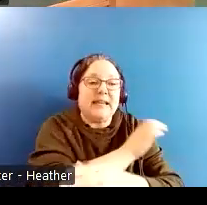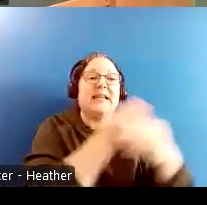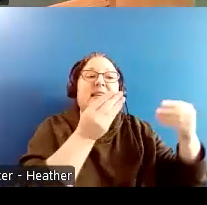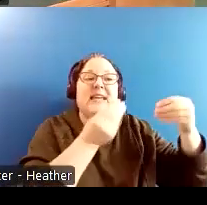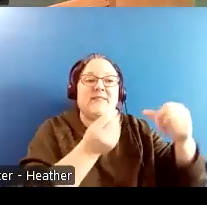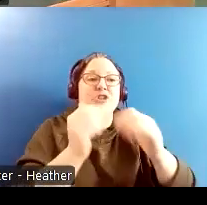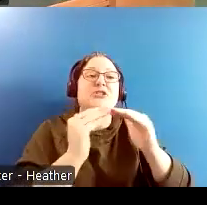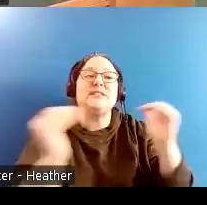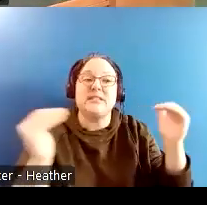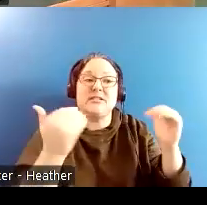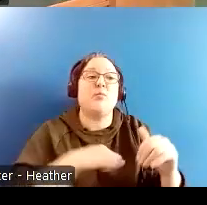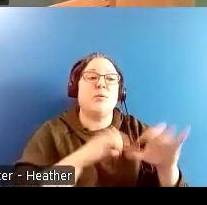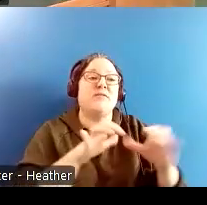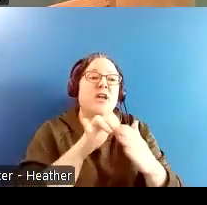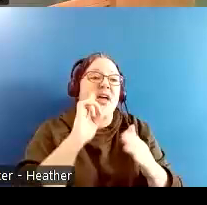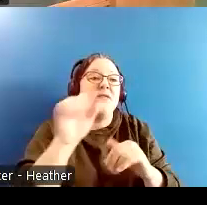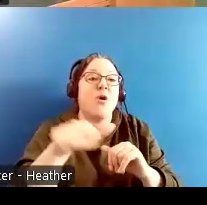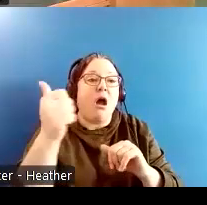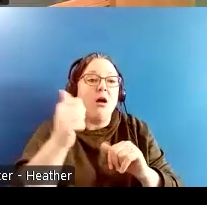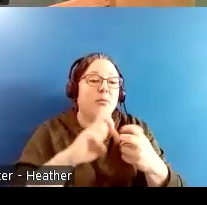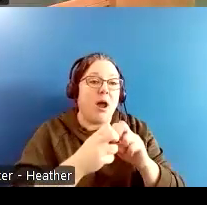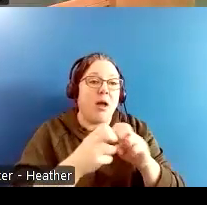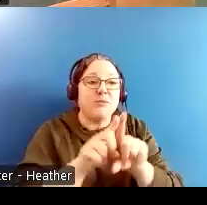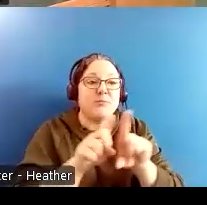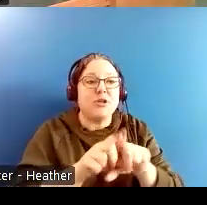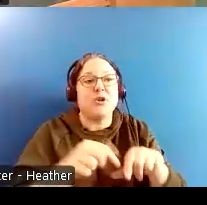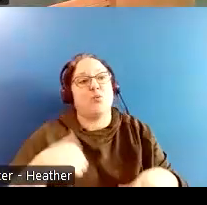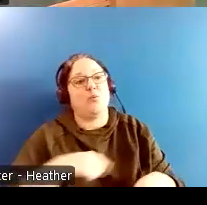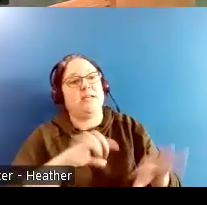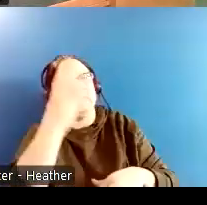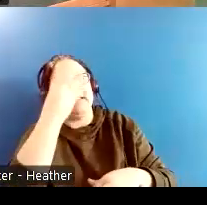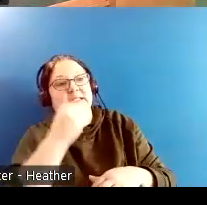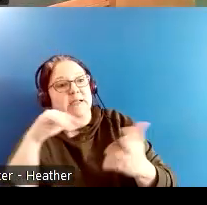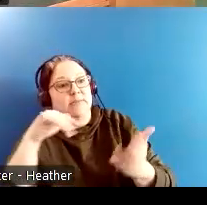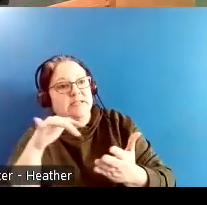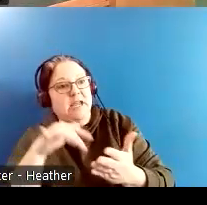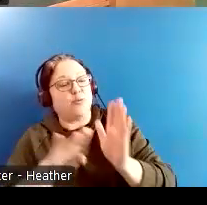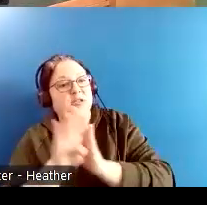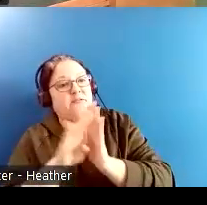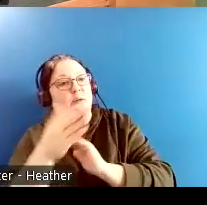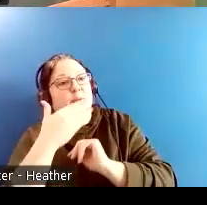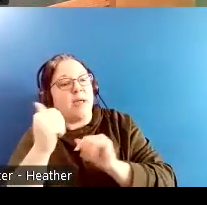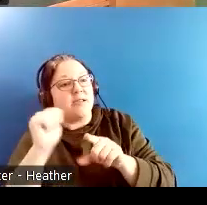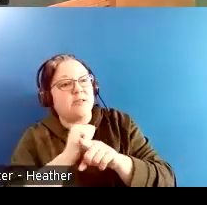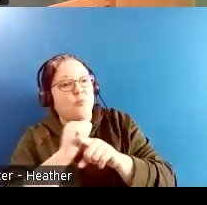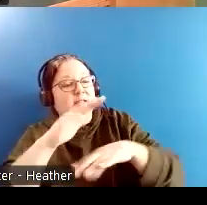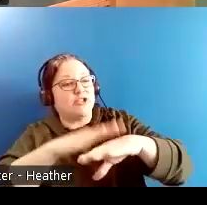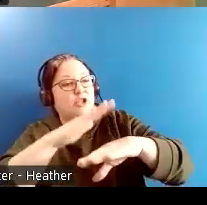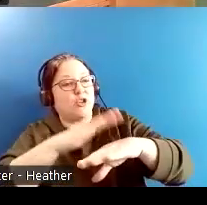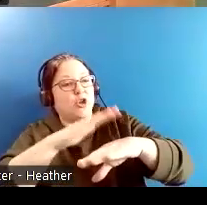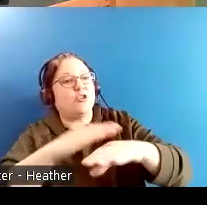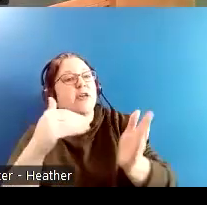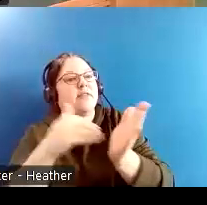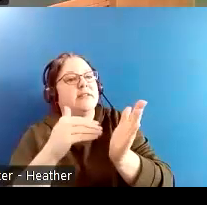these for other projects too, like mentioning, we did a sleep study where we developed a best practice alert that if a doctor was